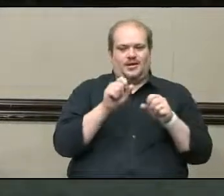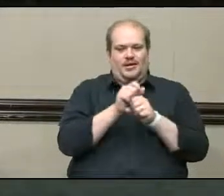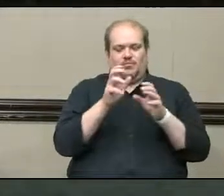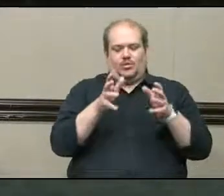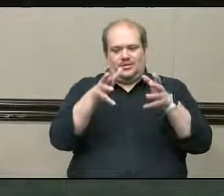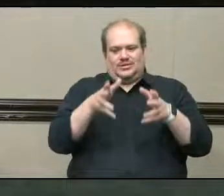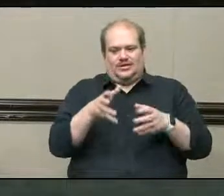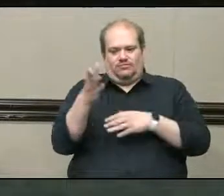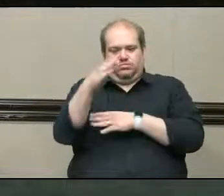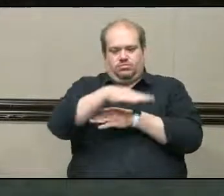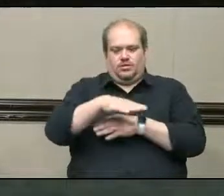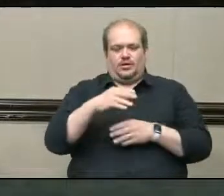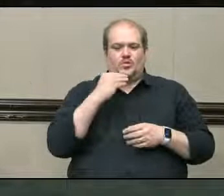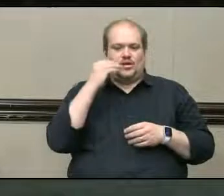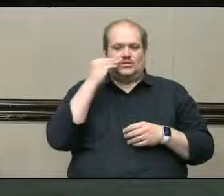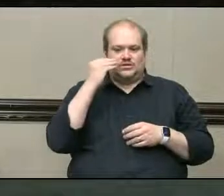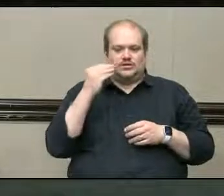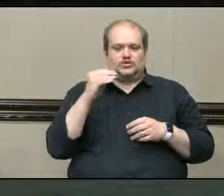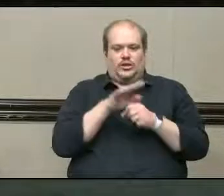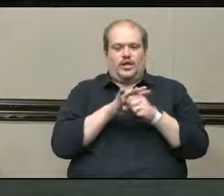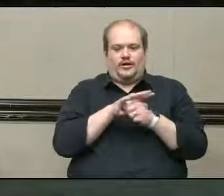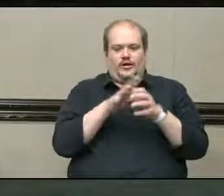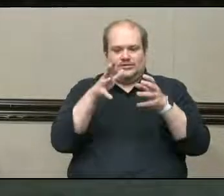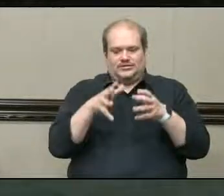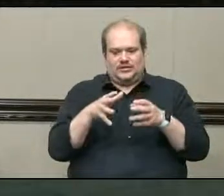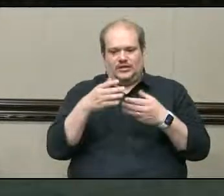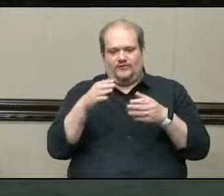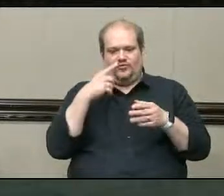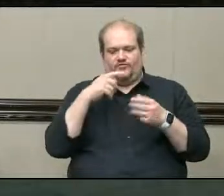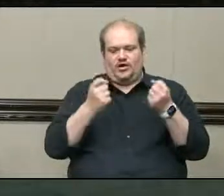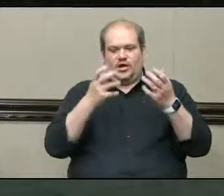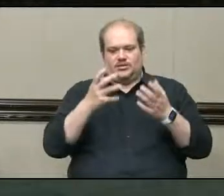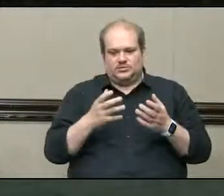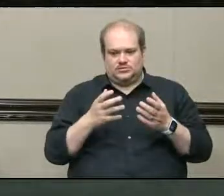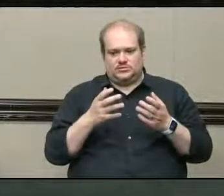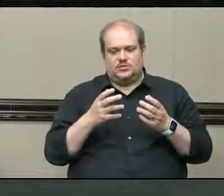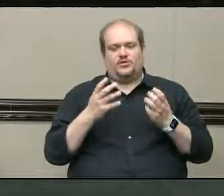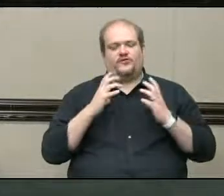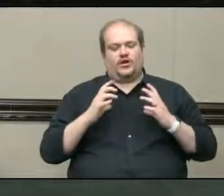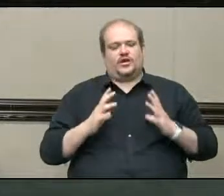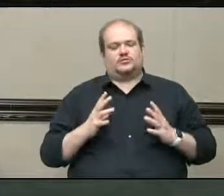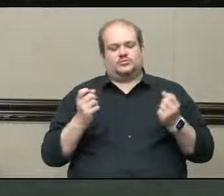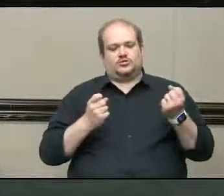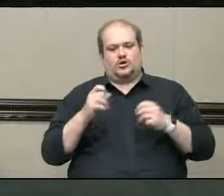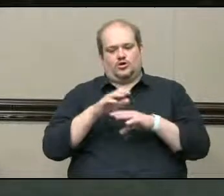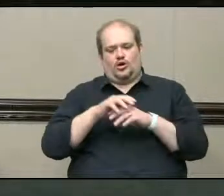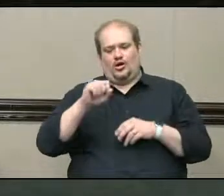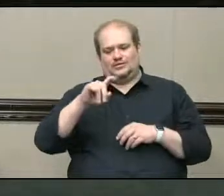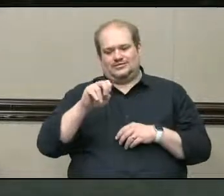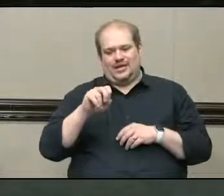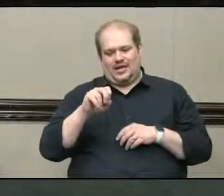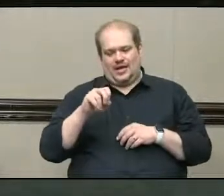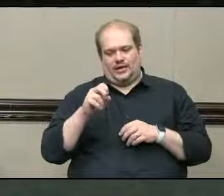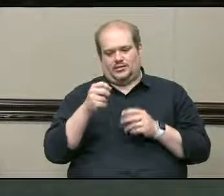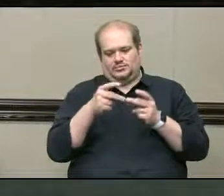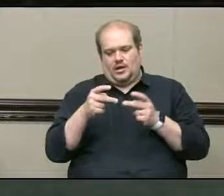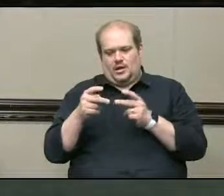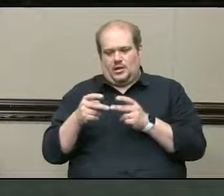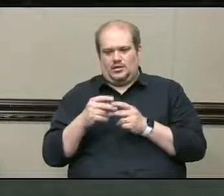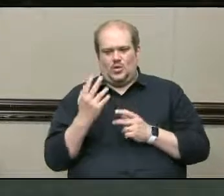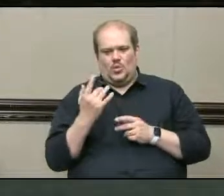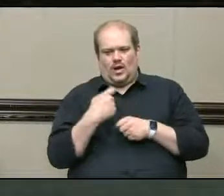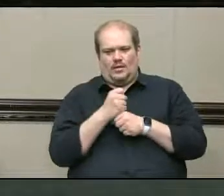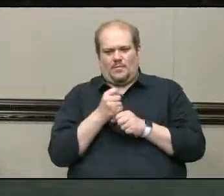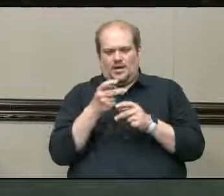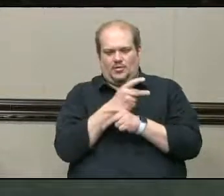cars all day in residential areas to leave room for customers and cars on-site in on-site spots. Why